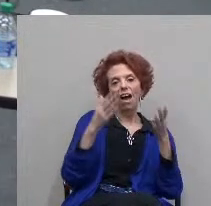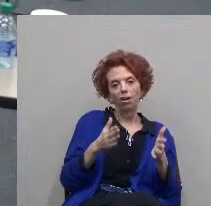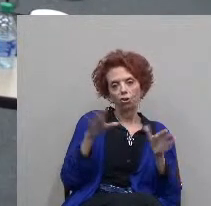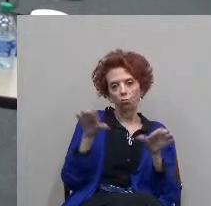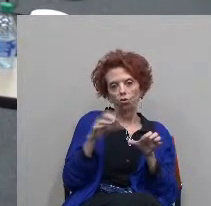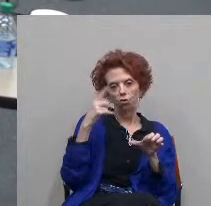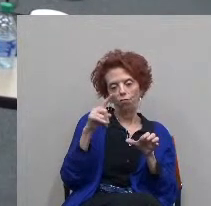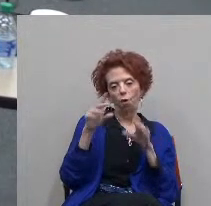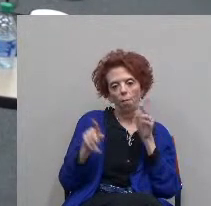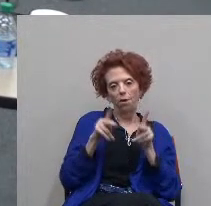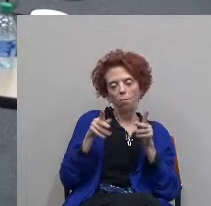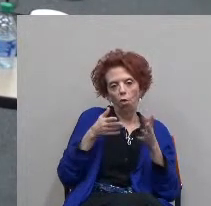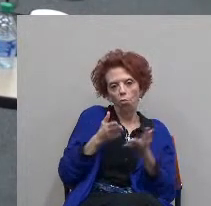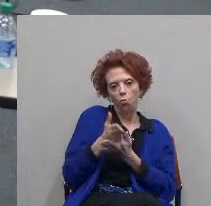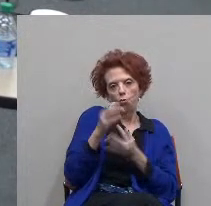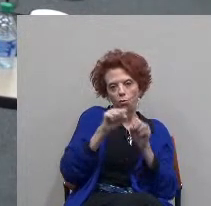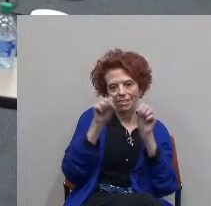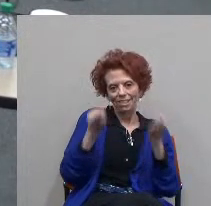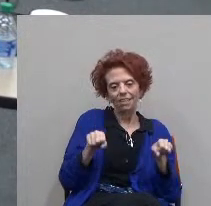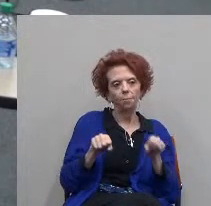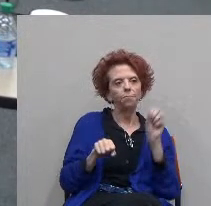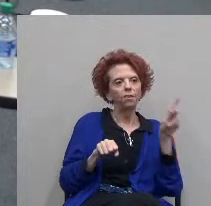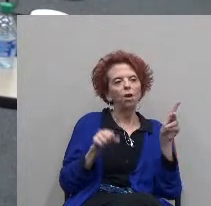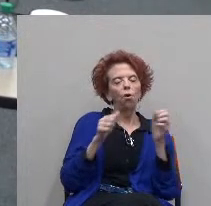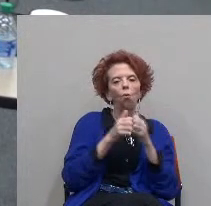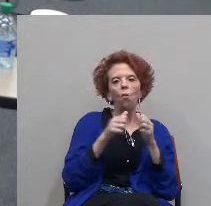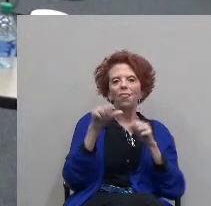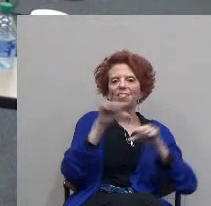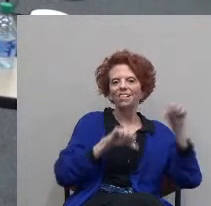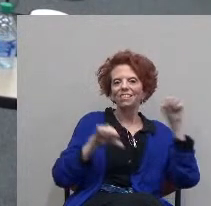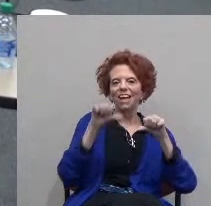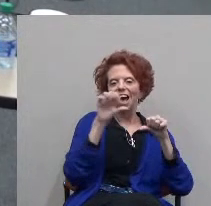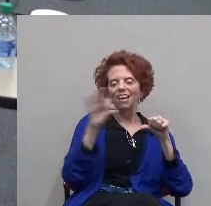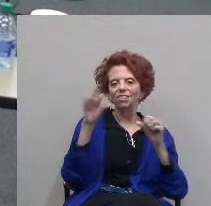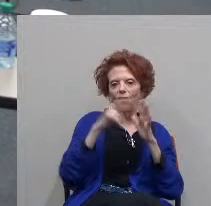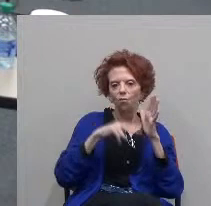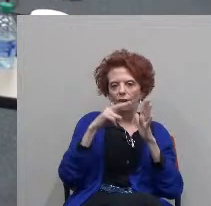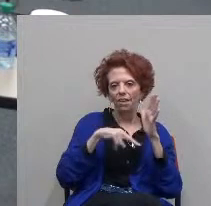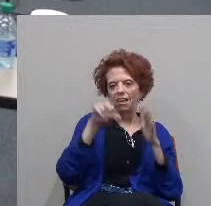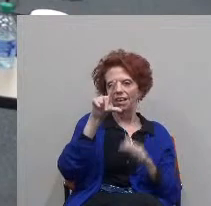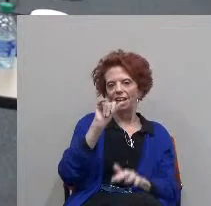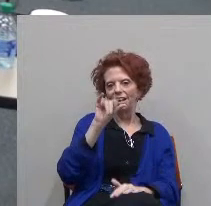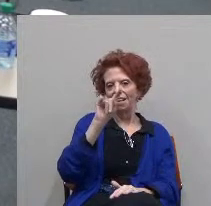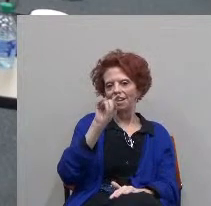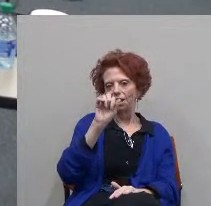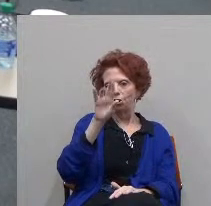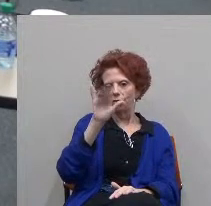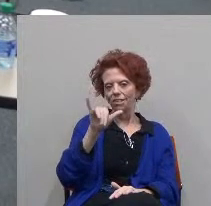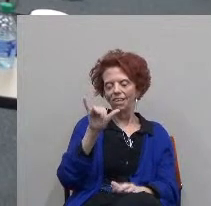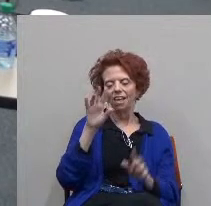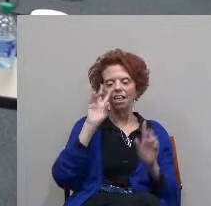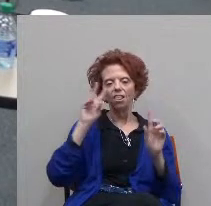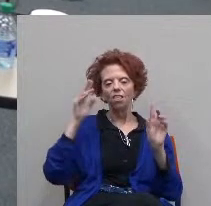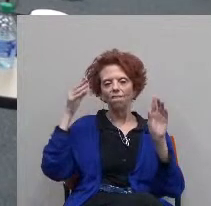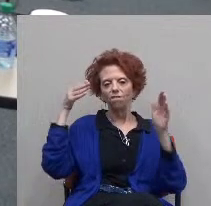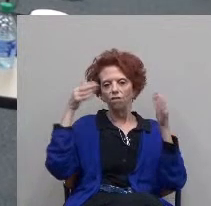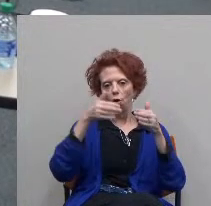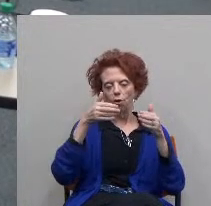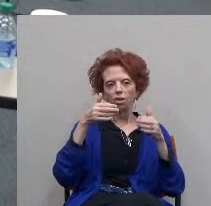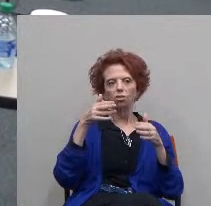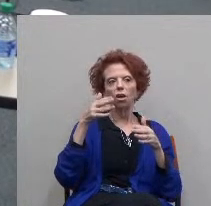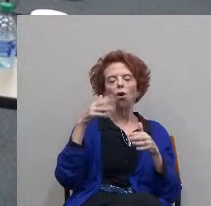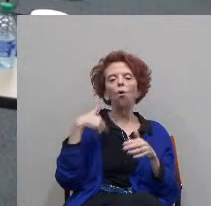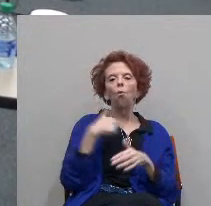through the system. Okay, with the science of reading on the literacy side, the whole intent was we